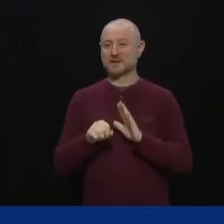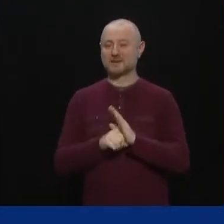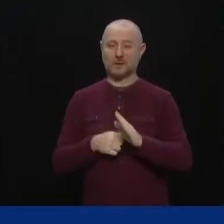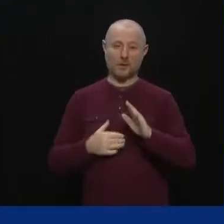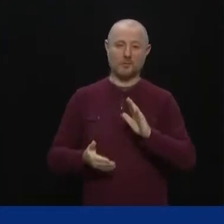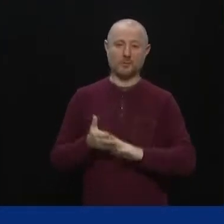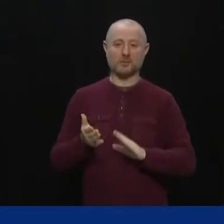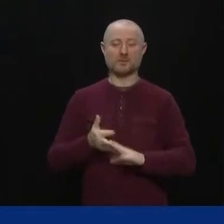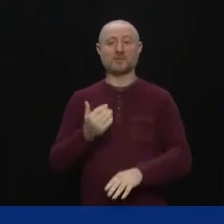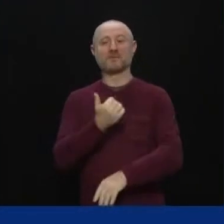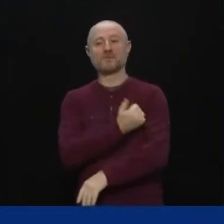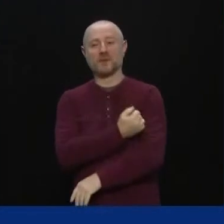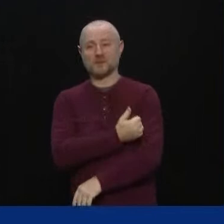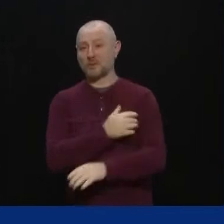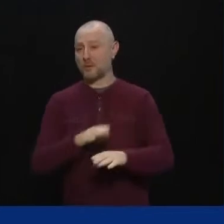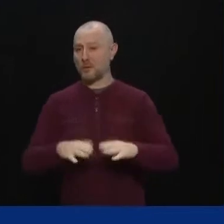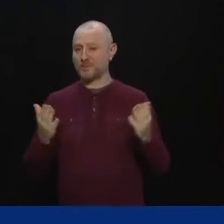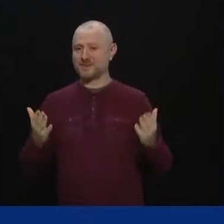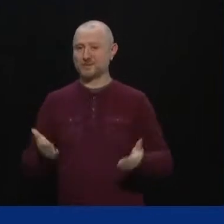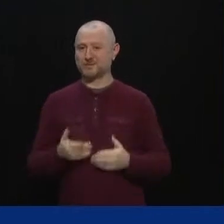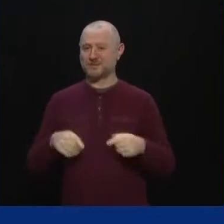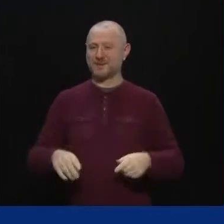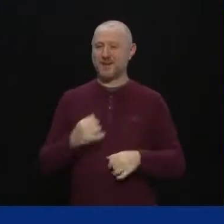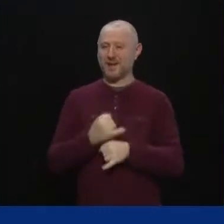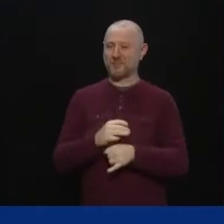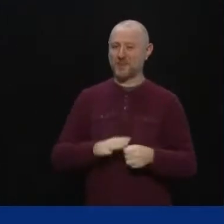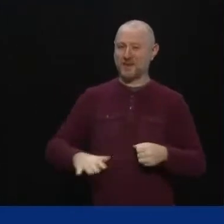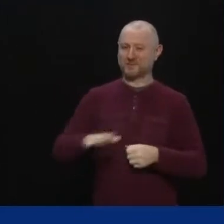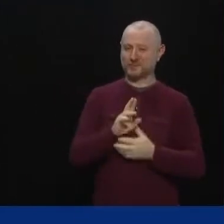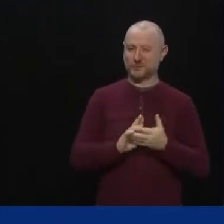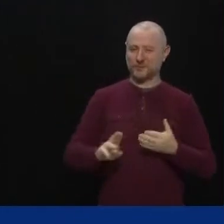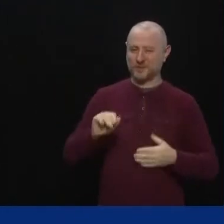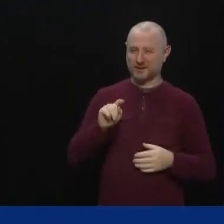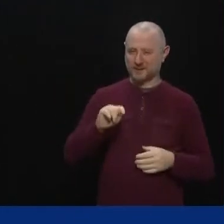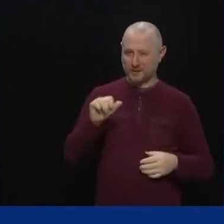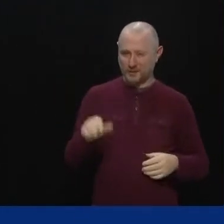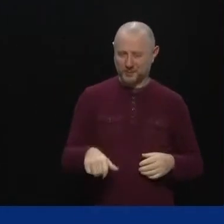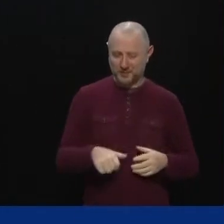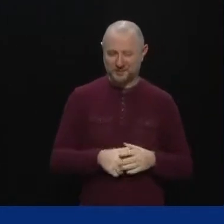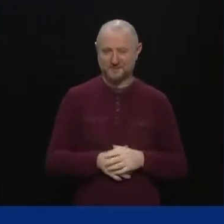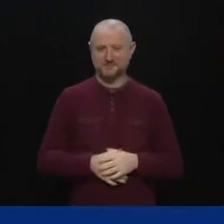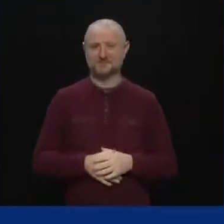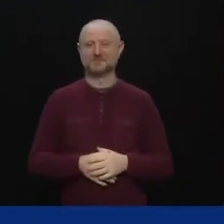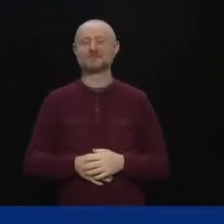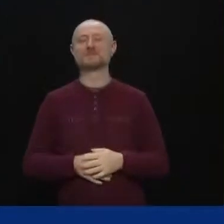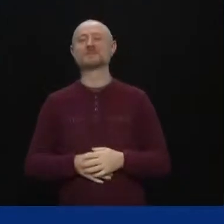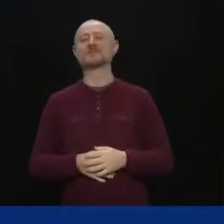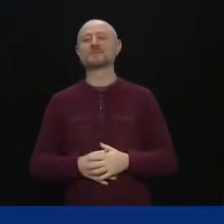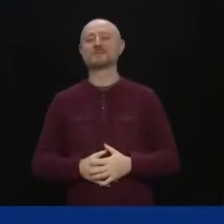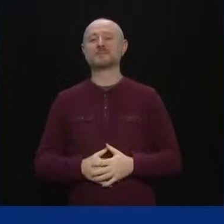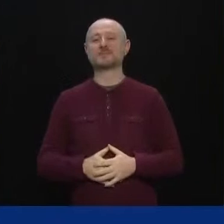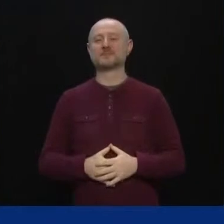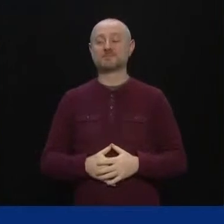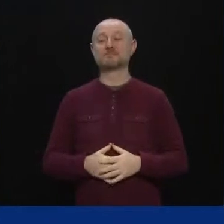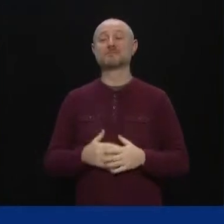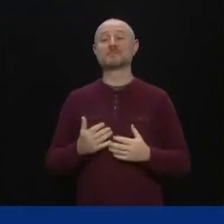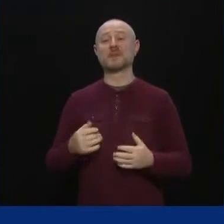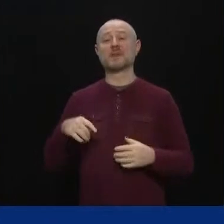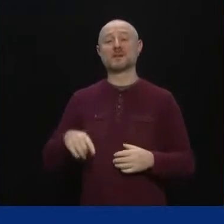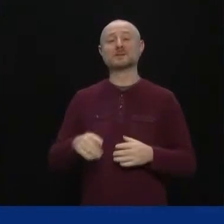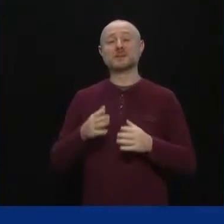opened here on our campus as well at the University at Albany. As a public Research